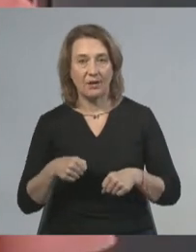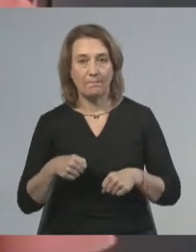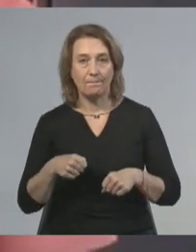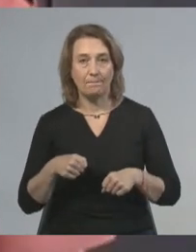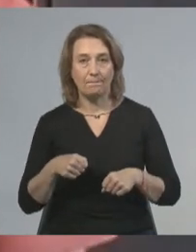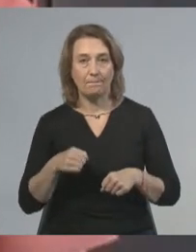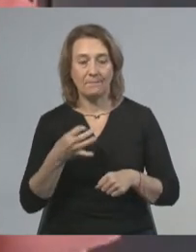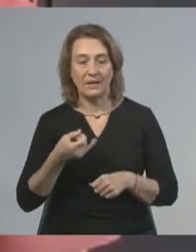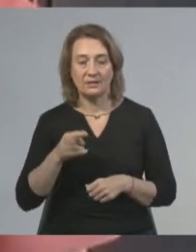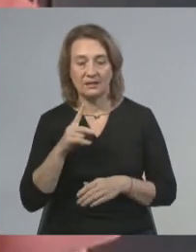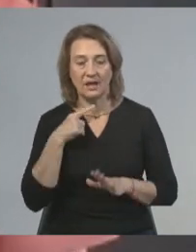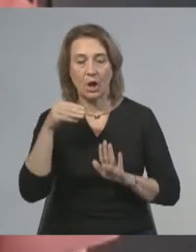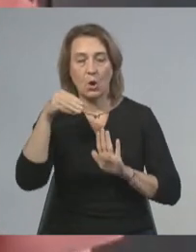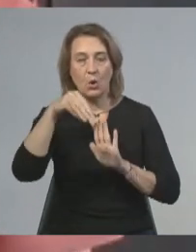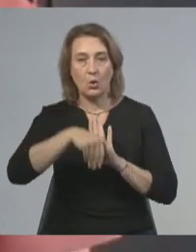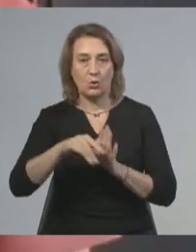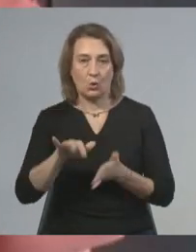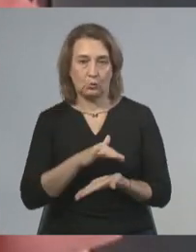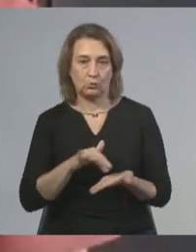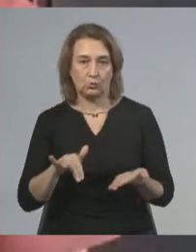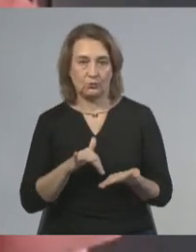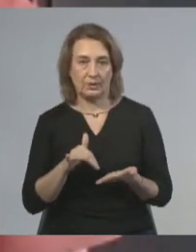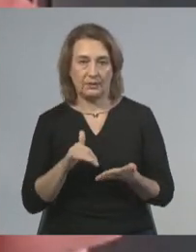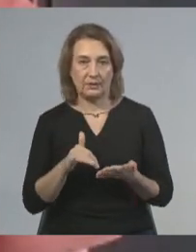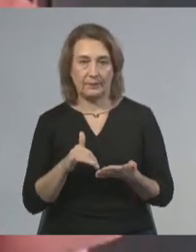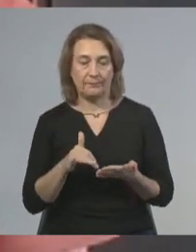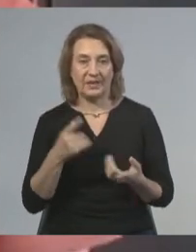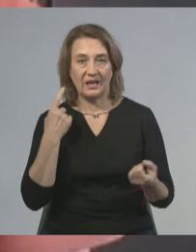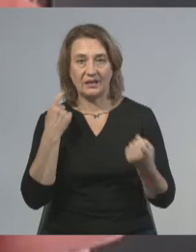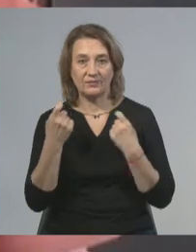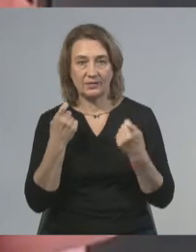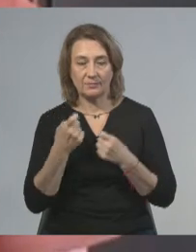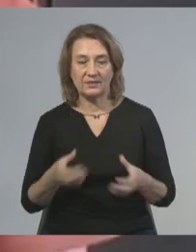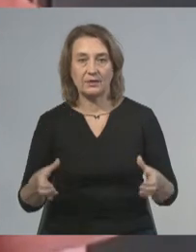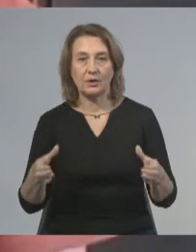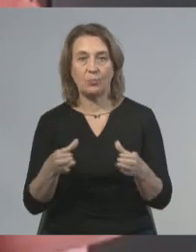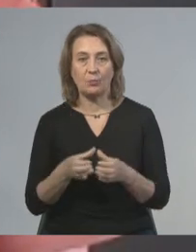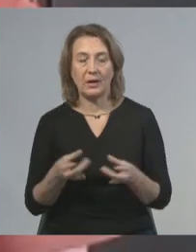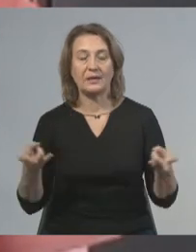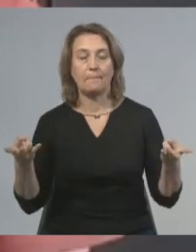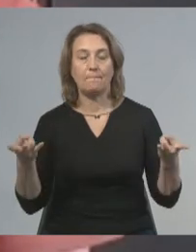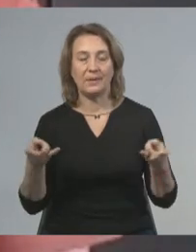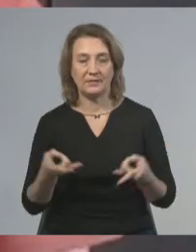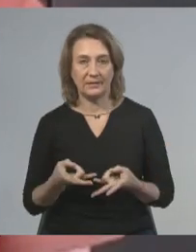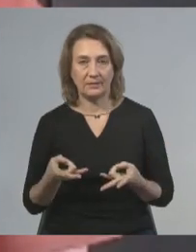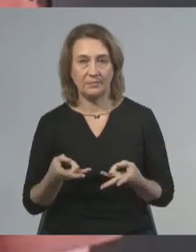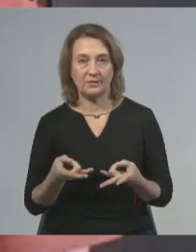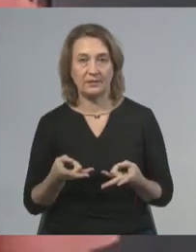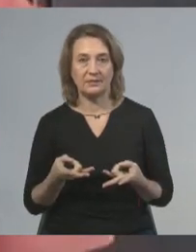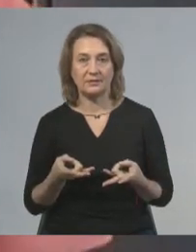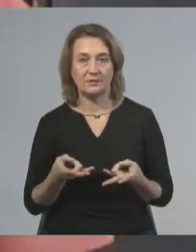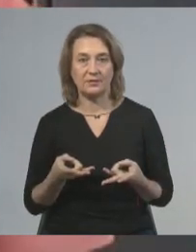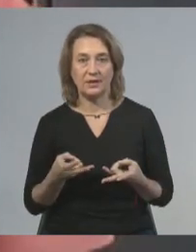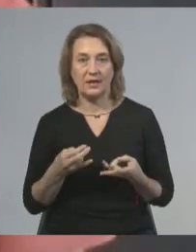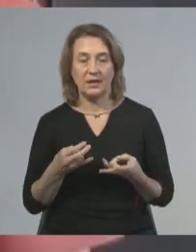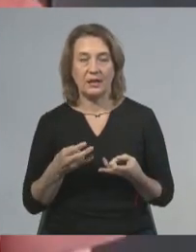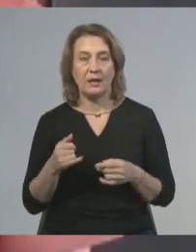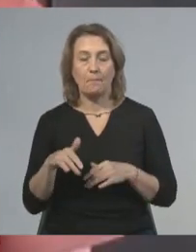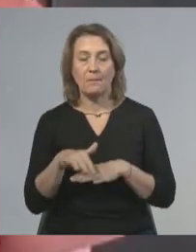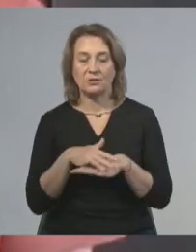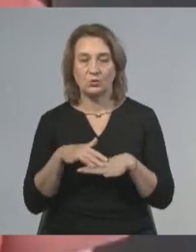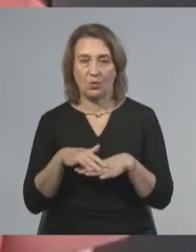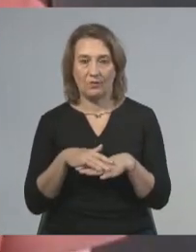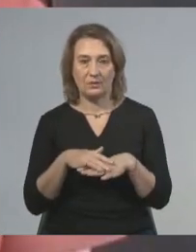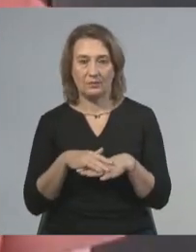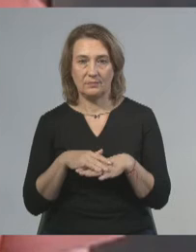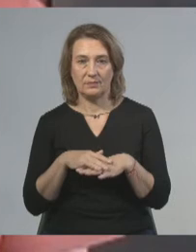to vote that is why it seems to me that information campaign is definitely needed it